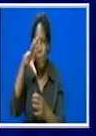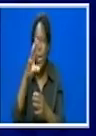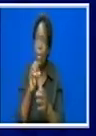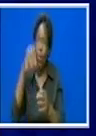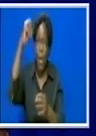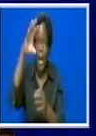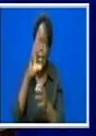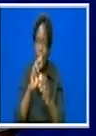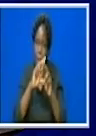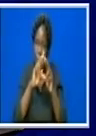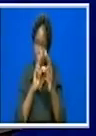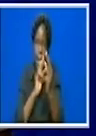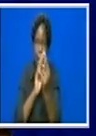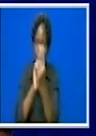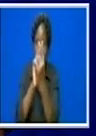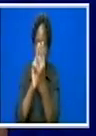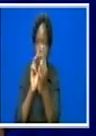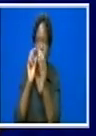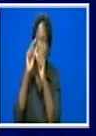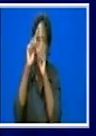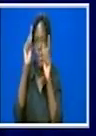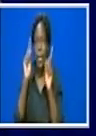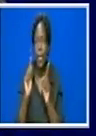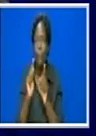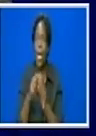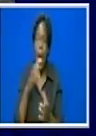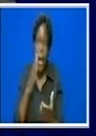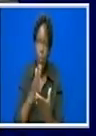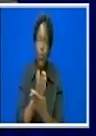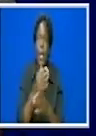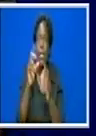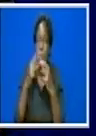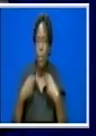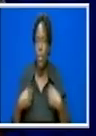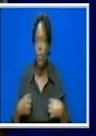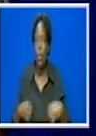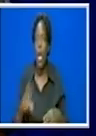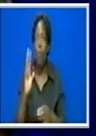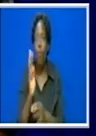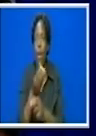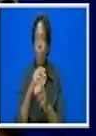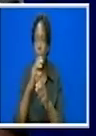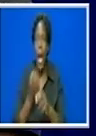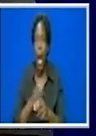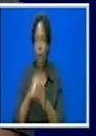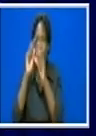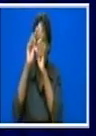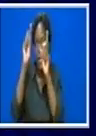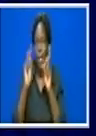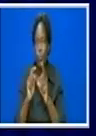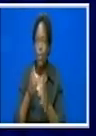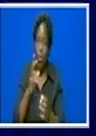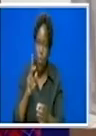the screen. Yes. So actually the piece of cloth will be our screen. Mm-hmm. So you cut